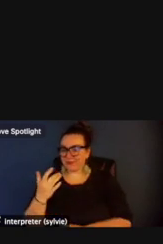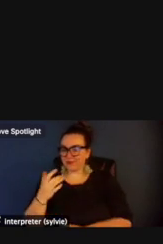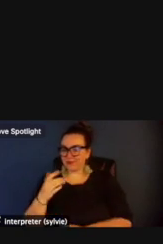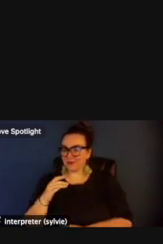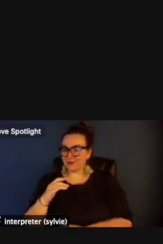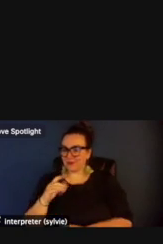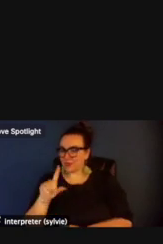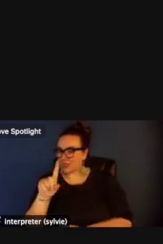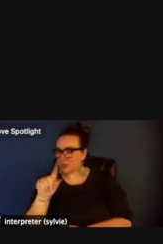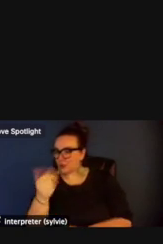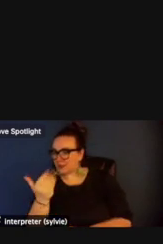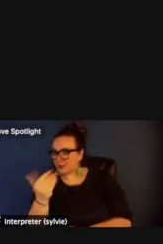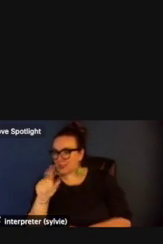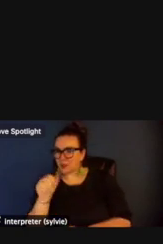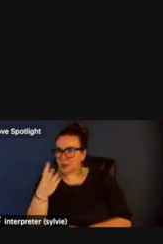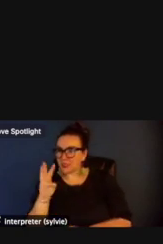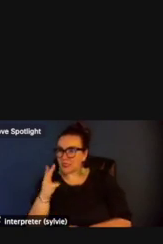Greg?